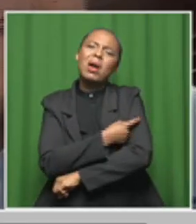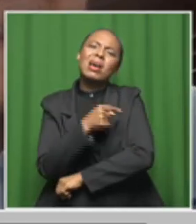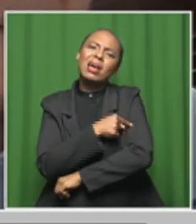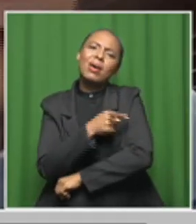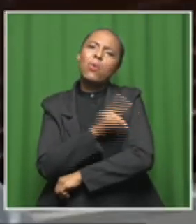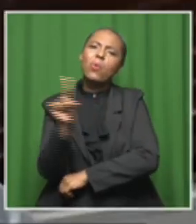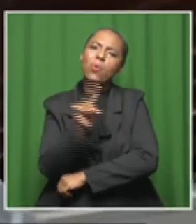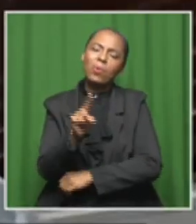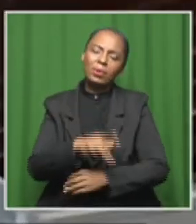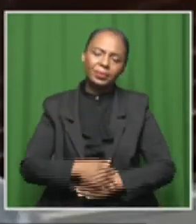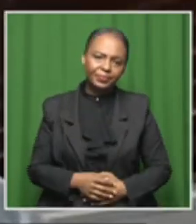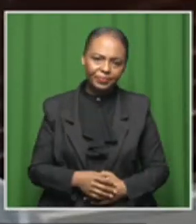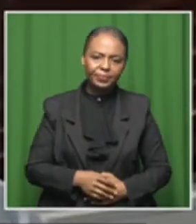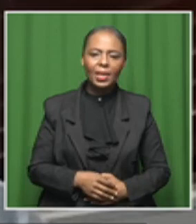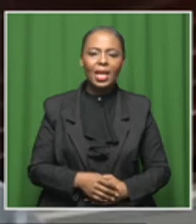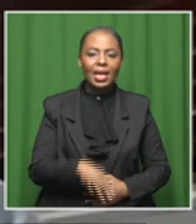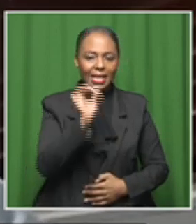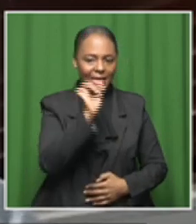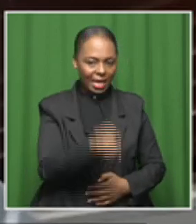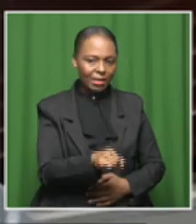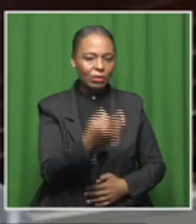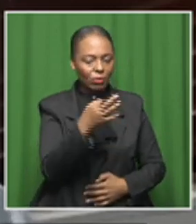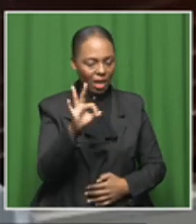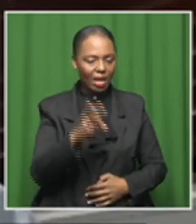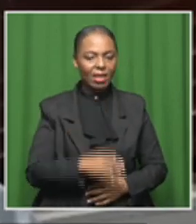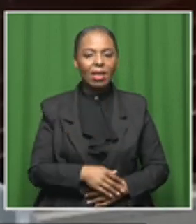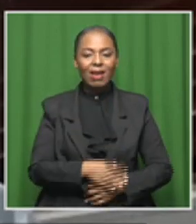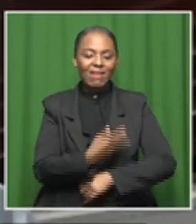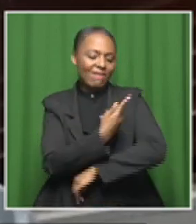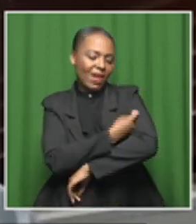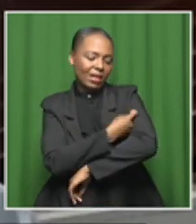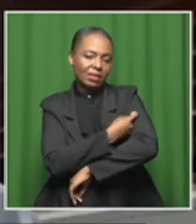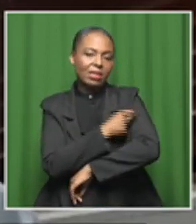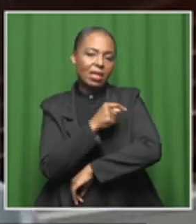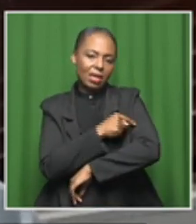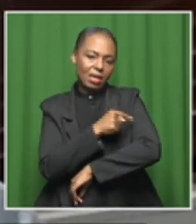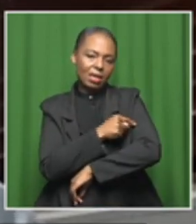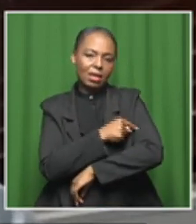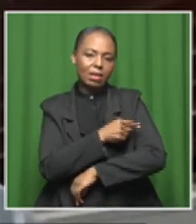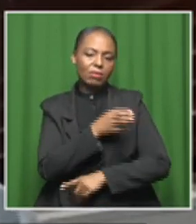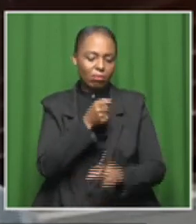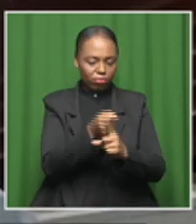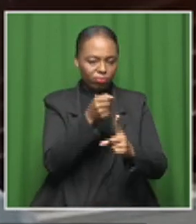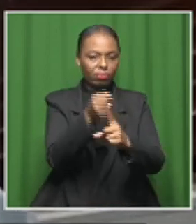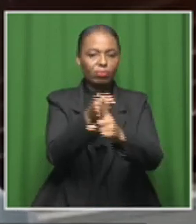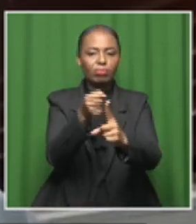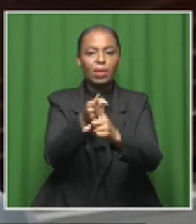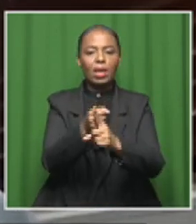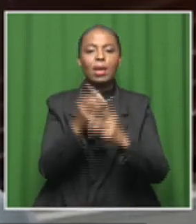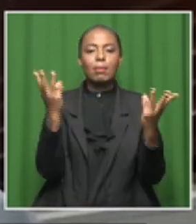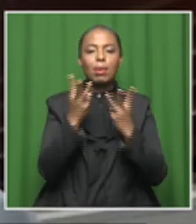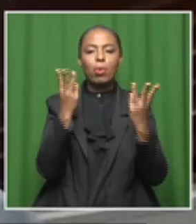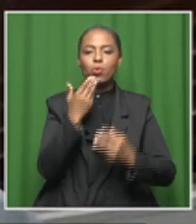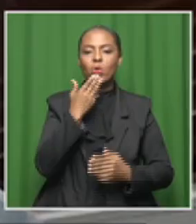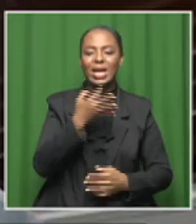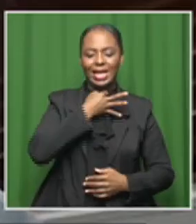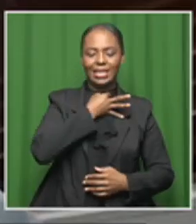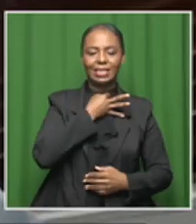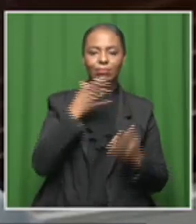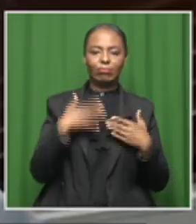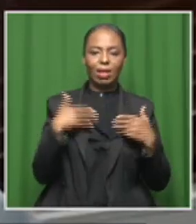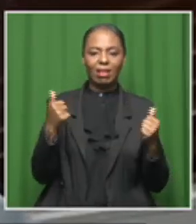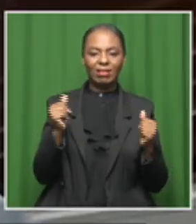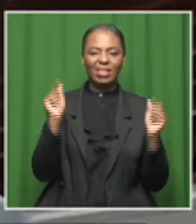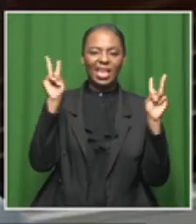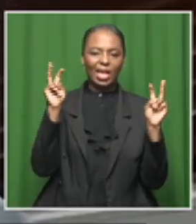So, yes, you're absolutely right. The vaccine is the one thing that we want to advocate for all of those that are at risk of severe disease, because that